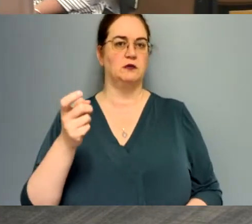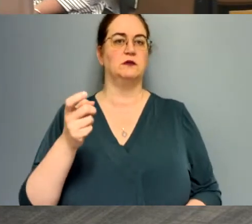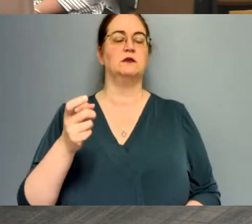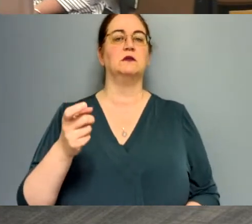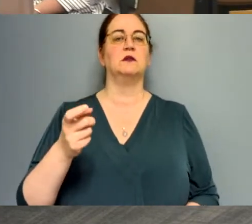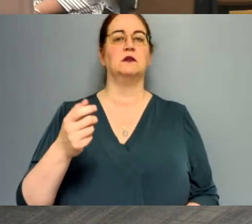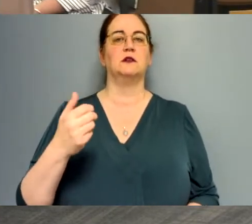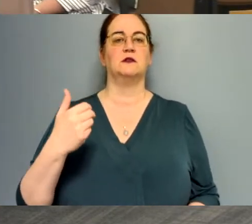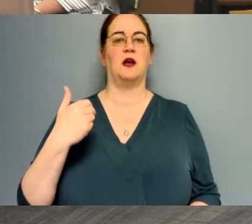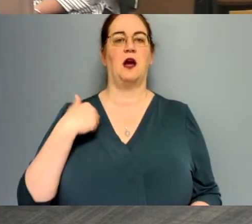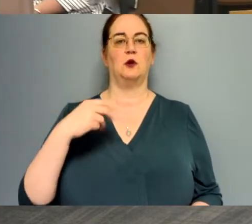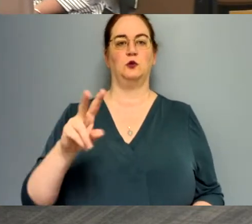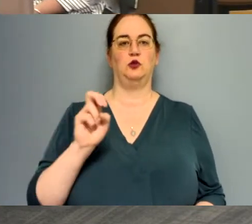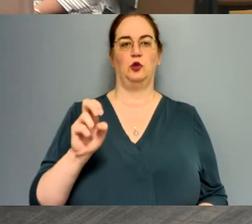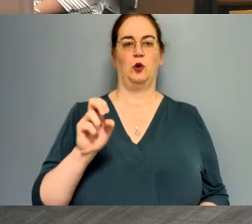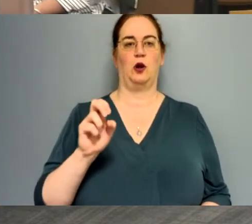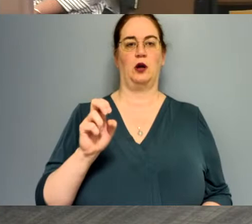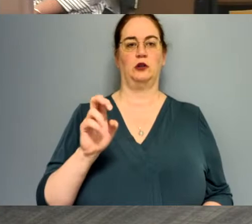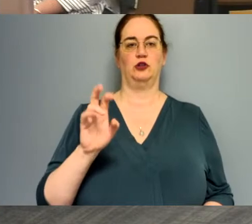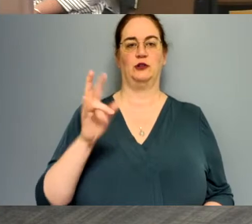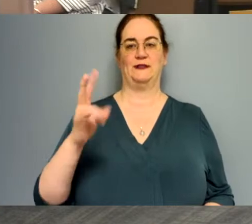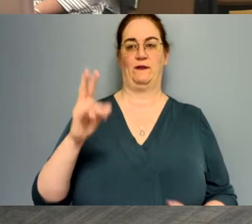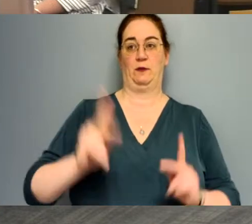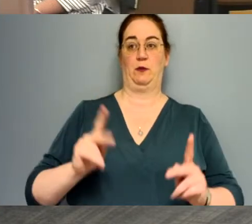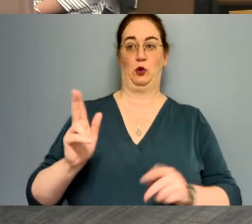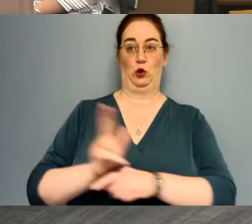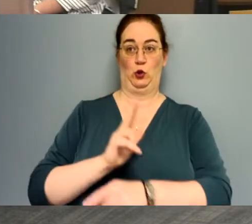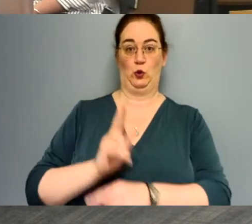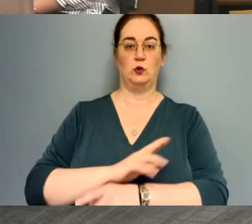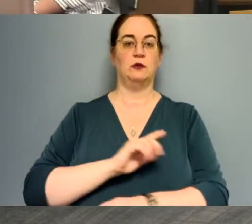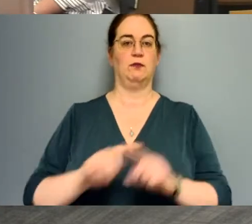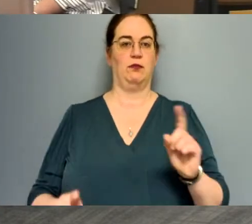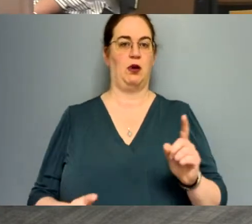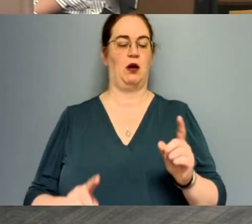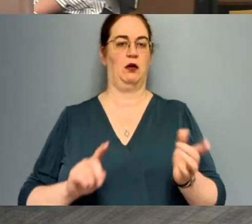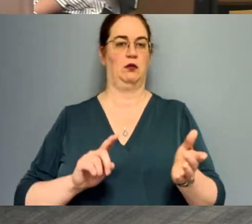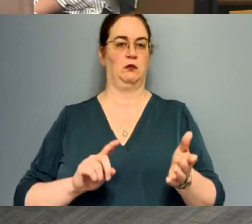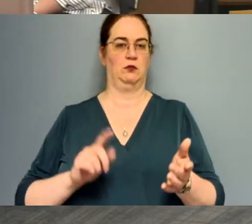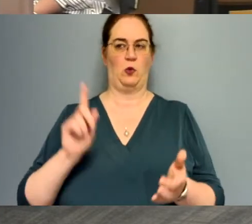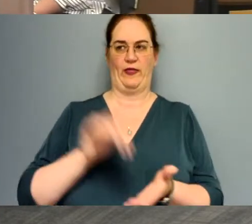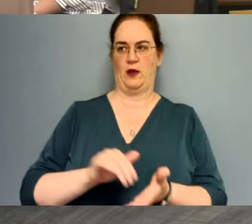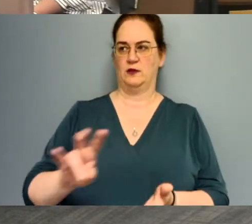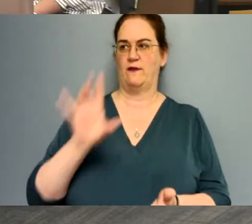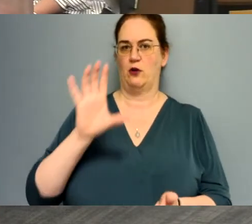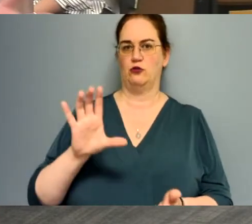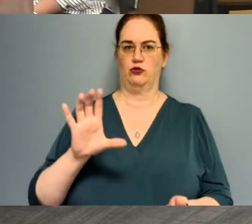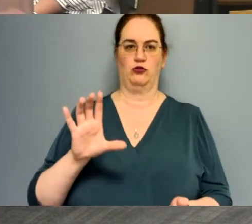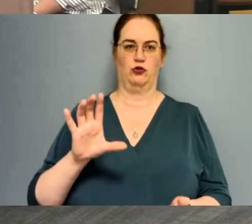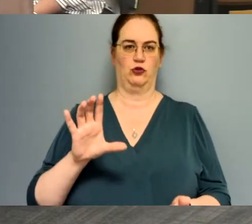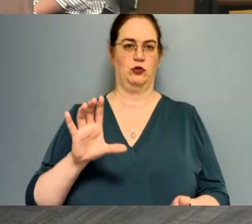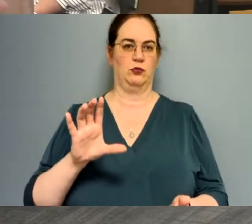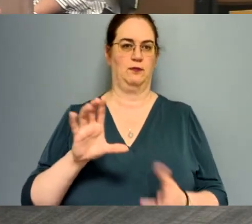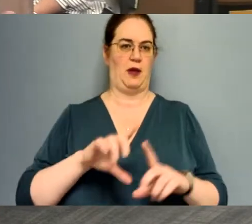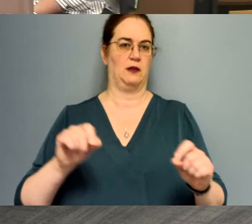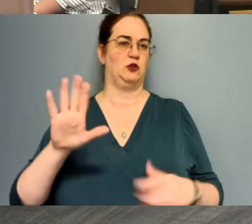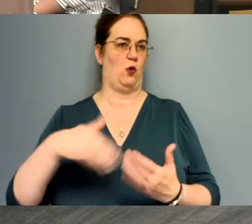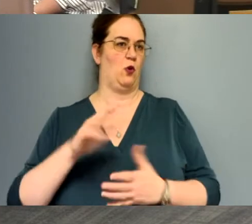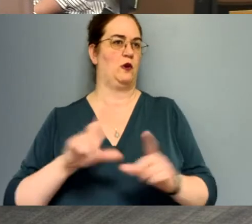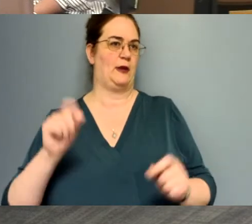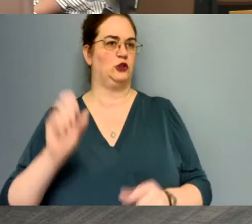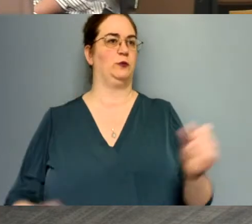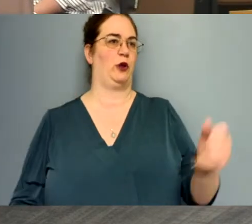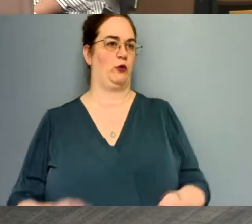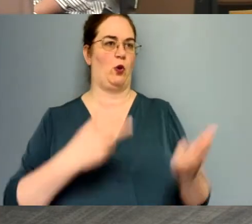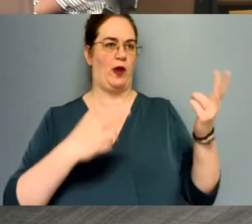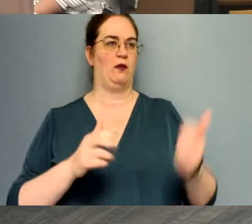had 270 people using the drop box, but it was 1,700 ballots. So that's, all those ballots should be thrown out if